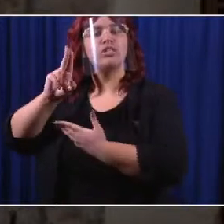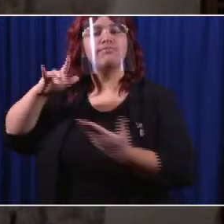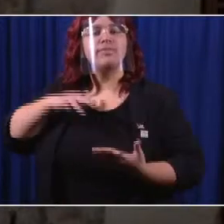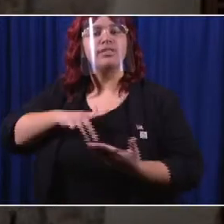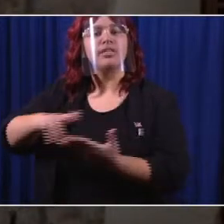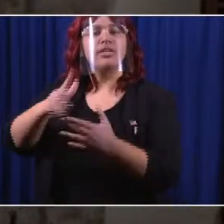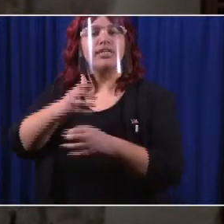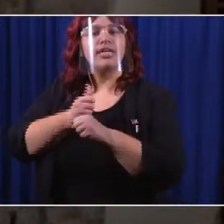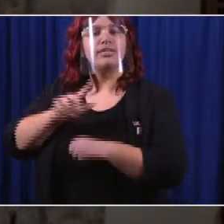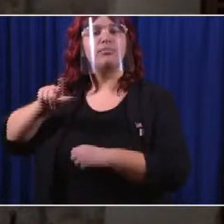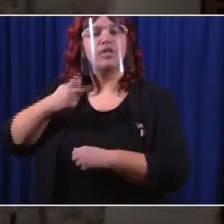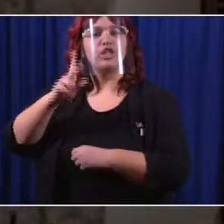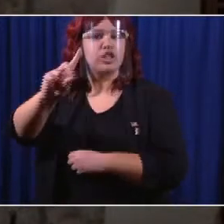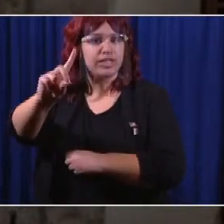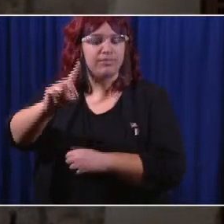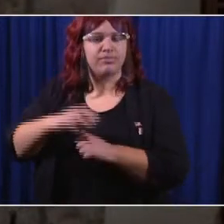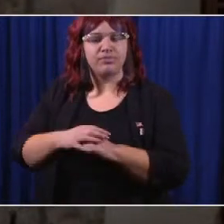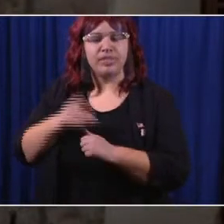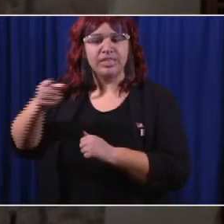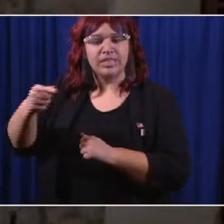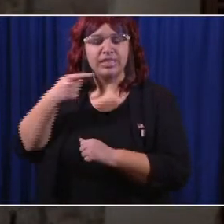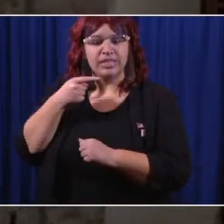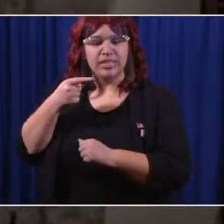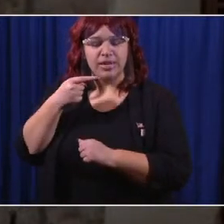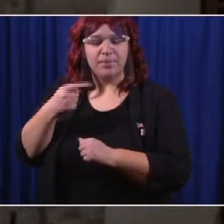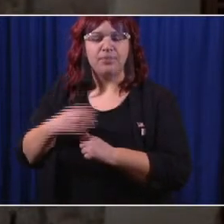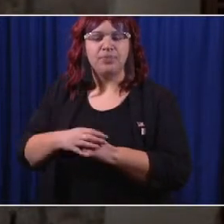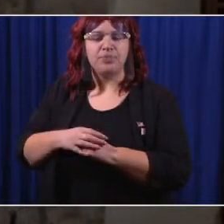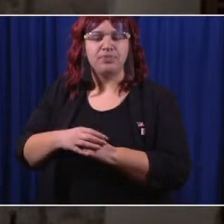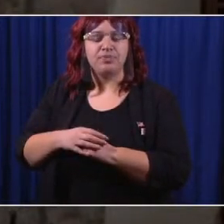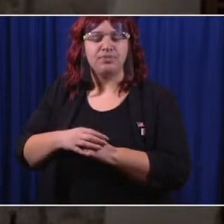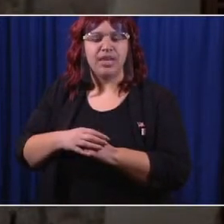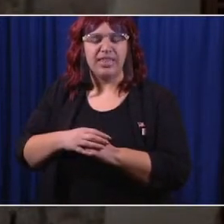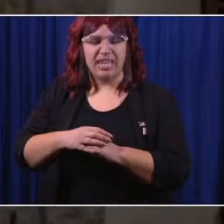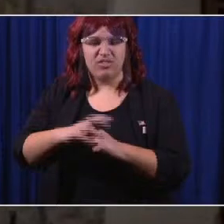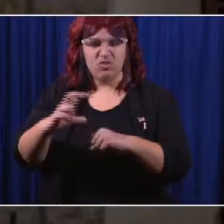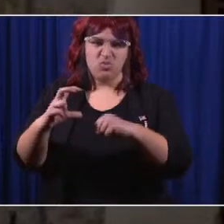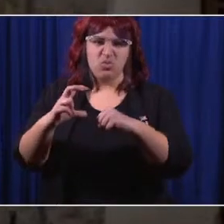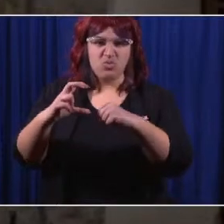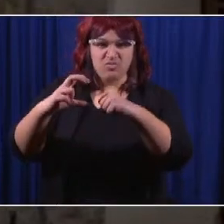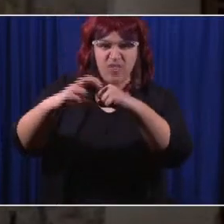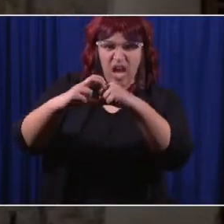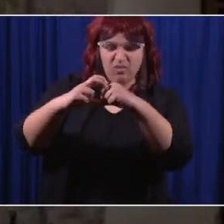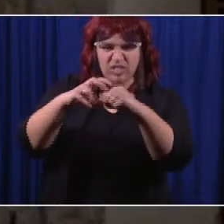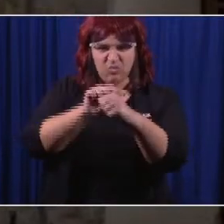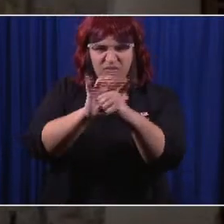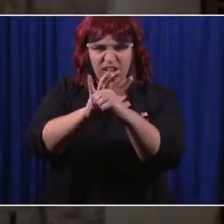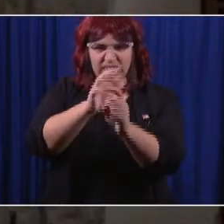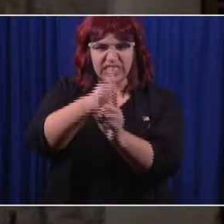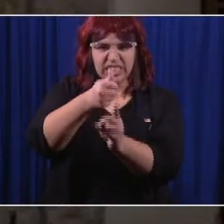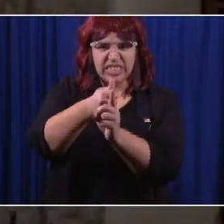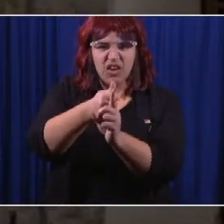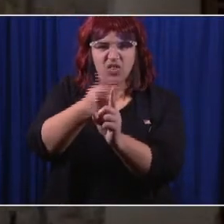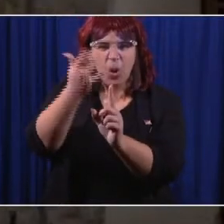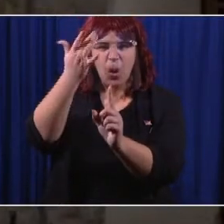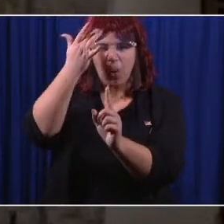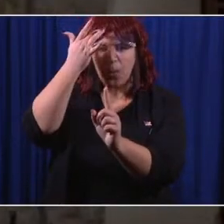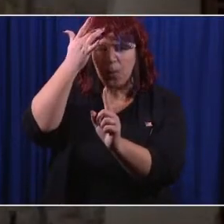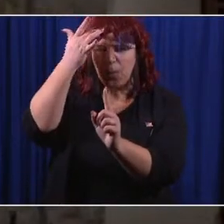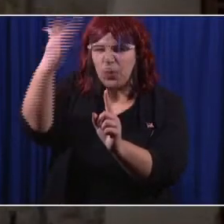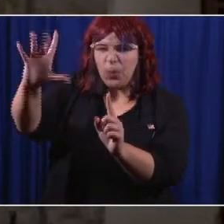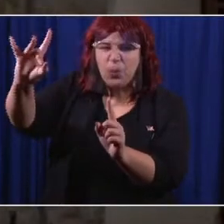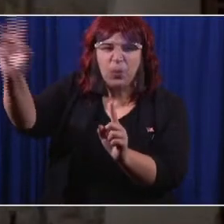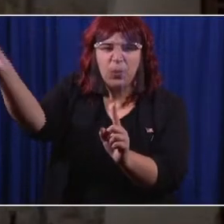doctor, they indicated that this virus is so horrible intelligent that it will latch into your body on your weakest part of your